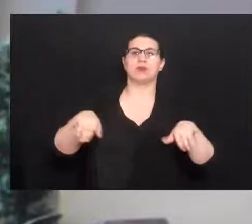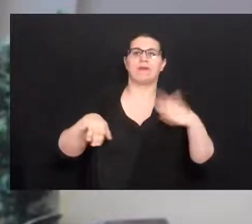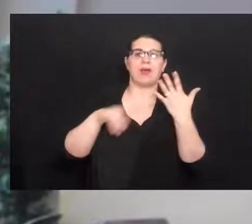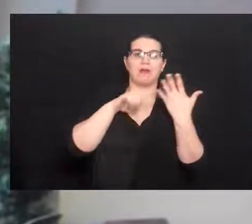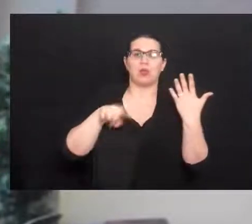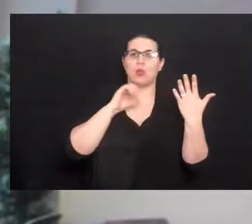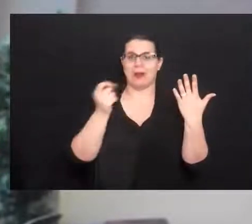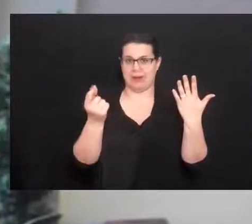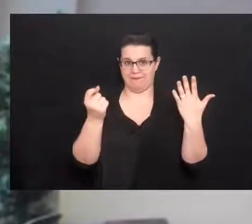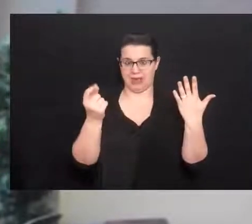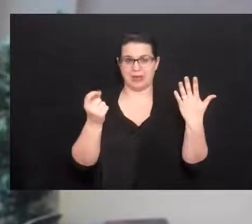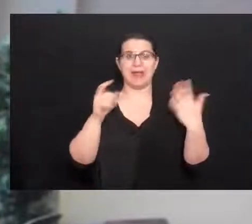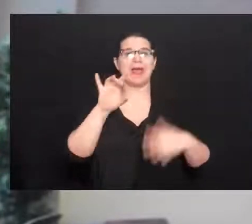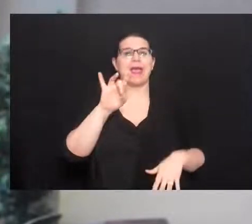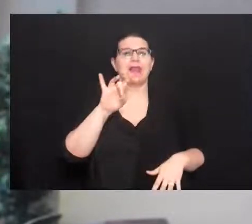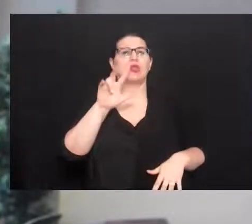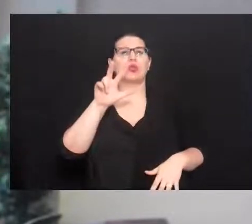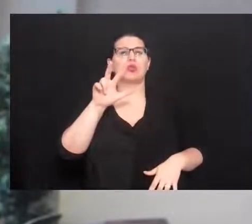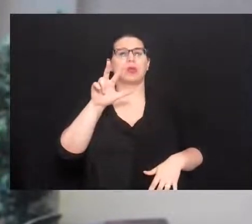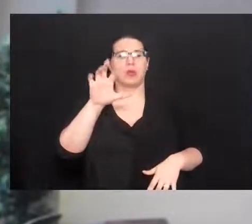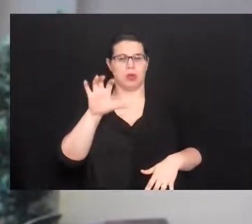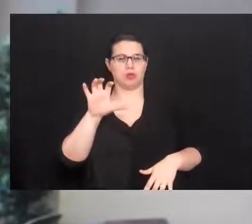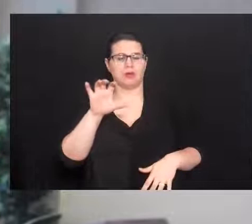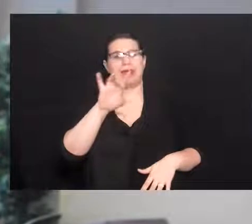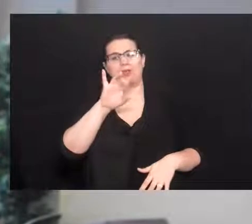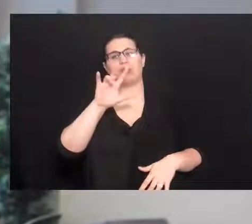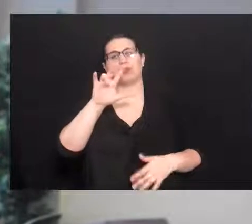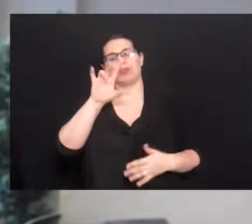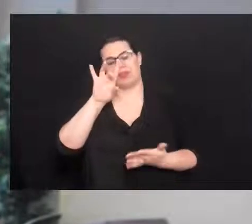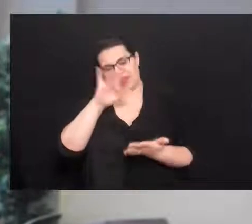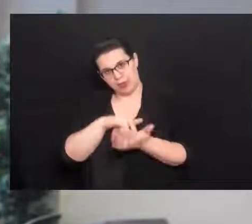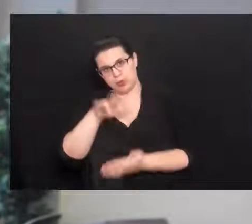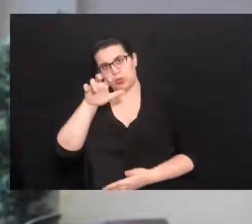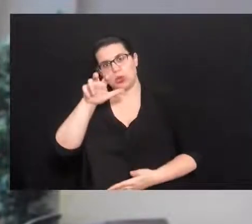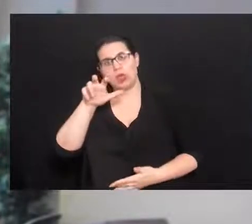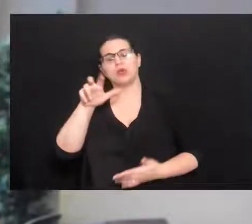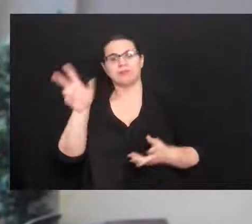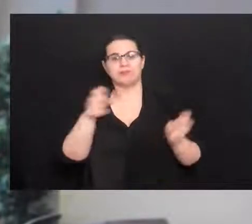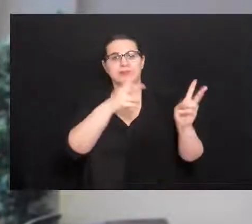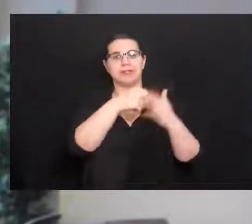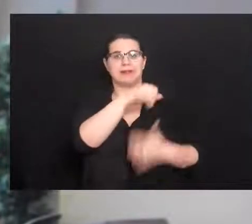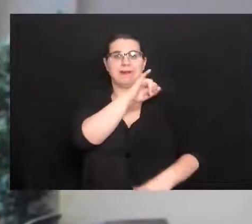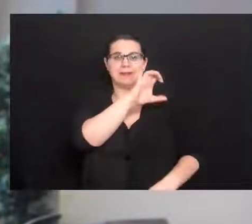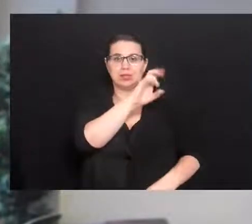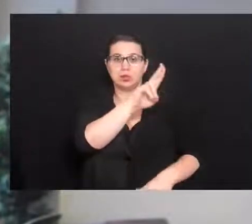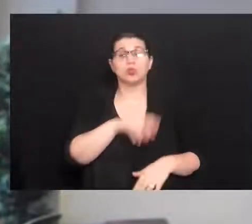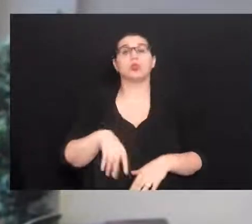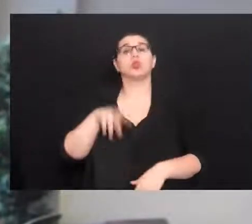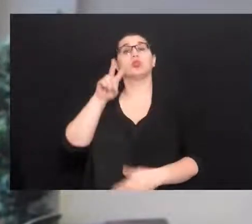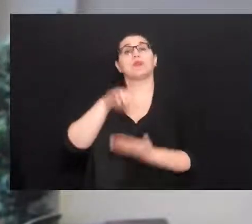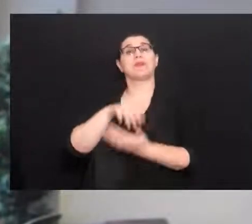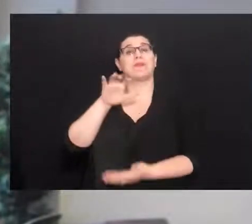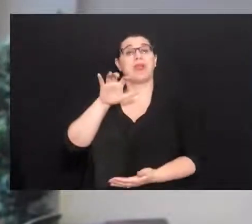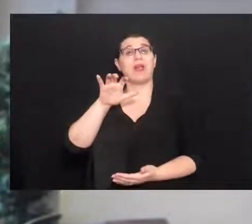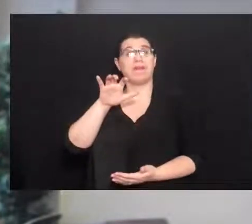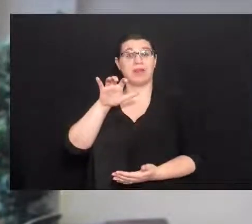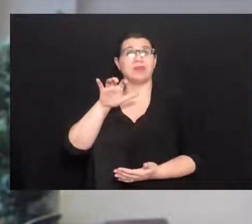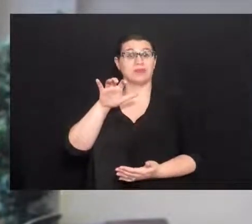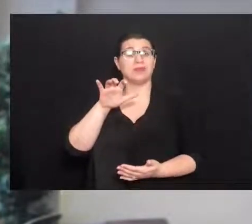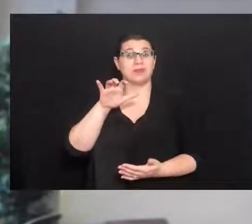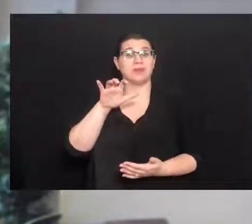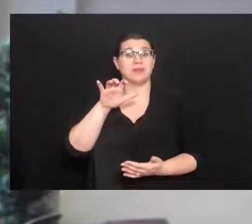8,300 hospitalizations, a third of those in the ICU, 2,500 cases of